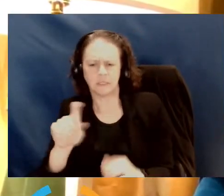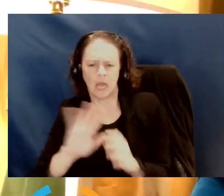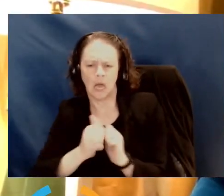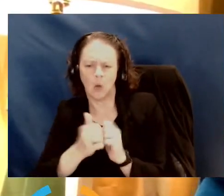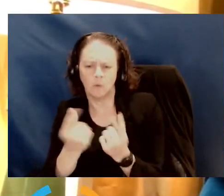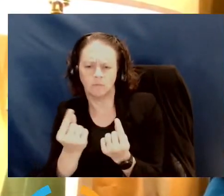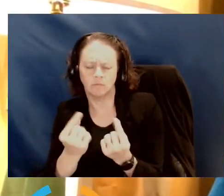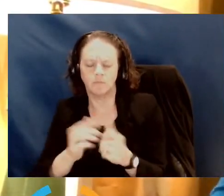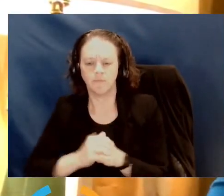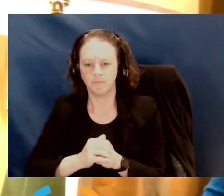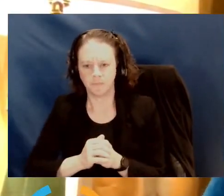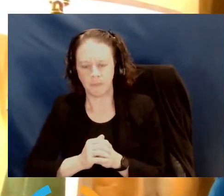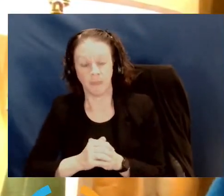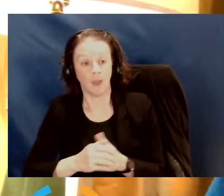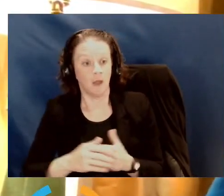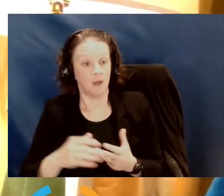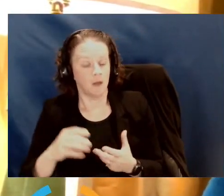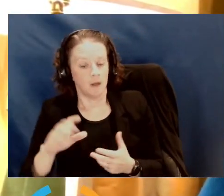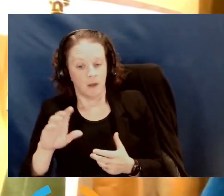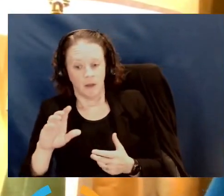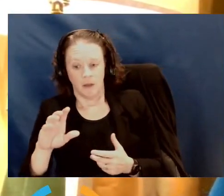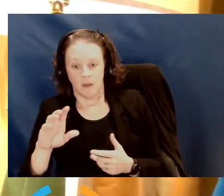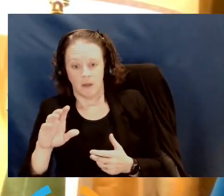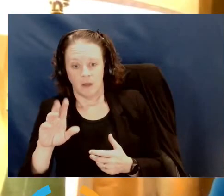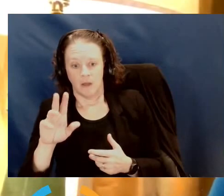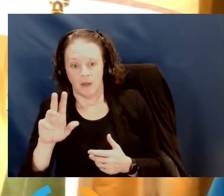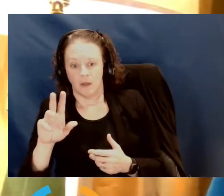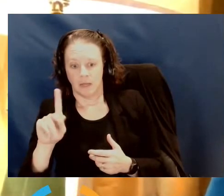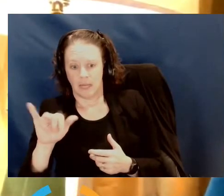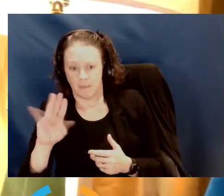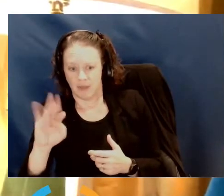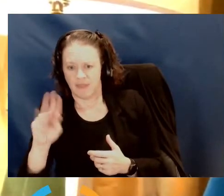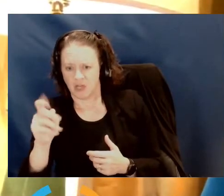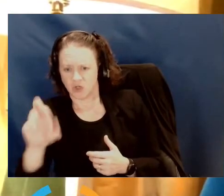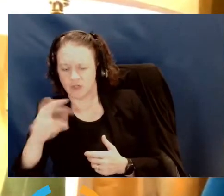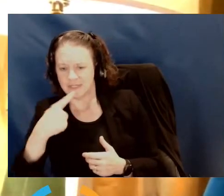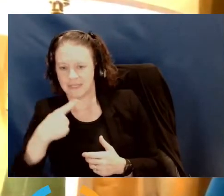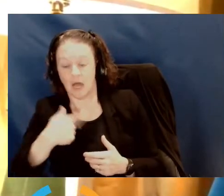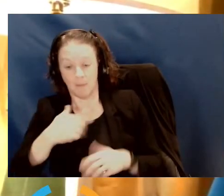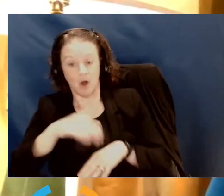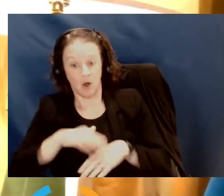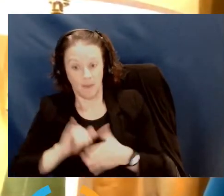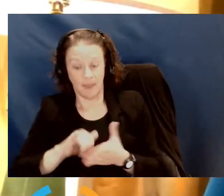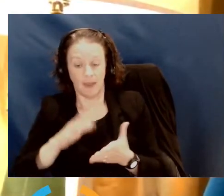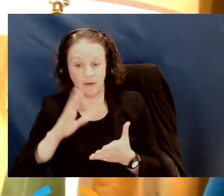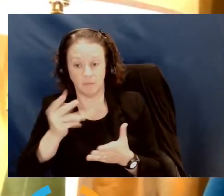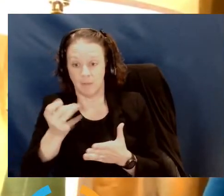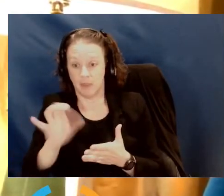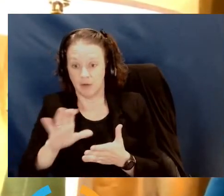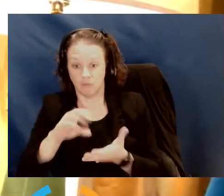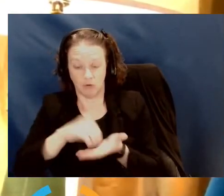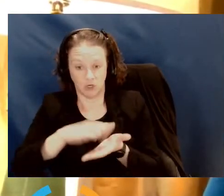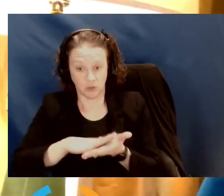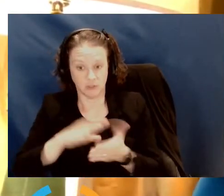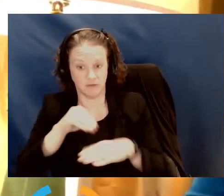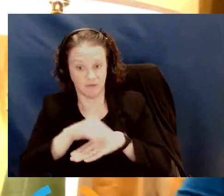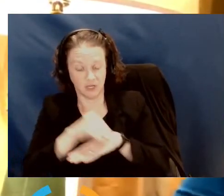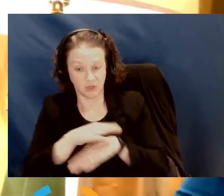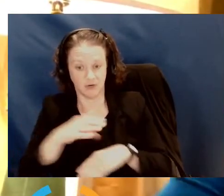Well, definitely. I'm on the Public Records Advisory Council, and we